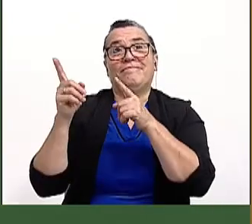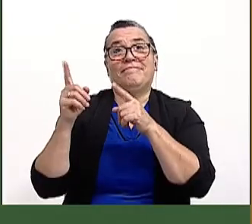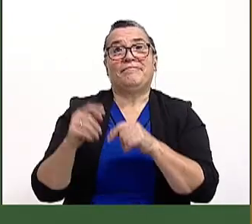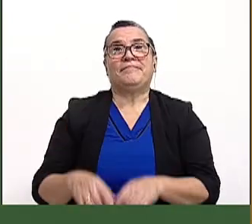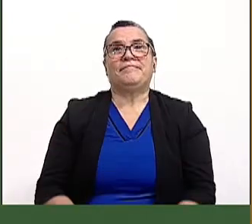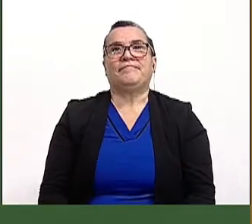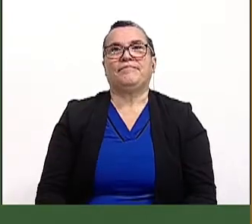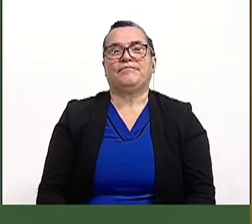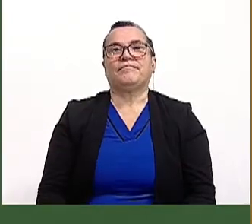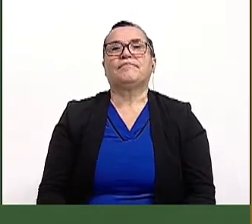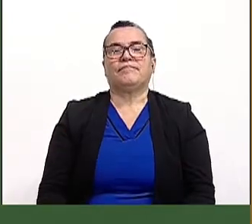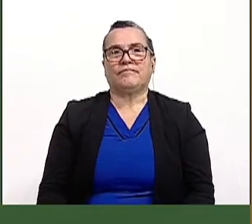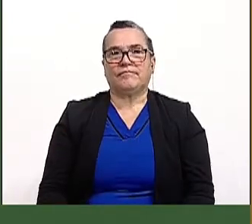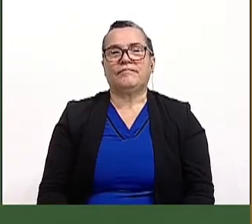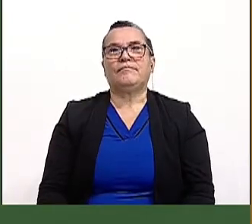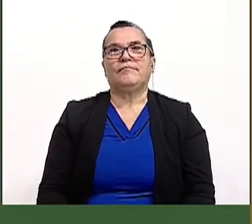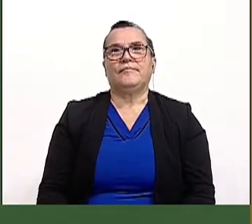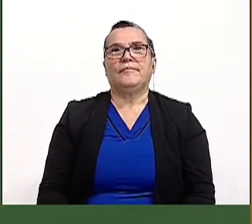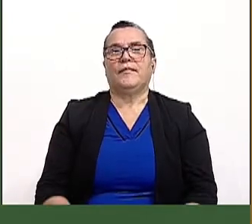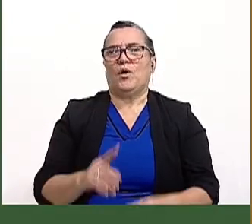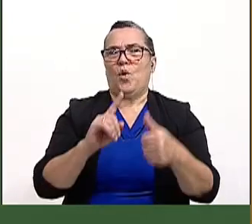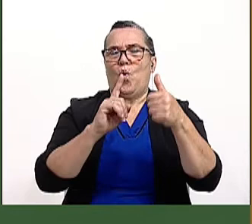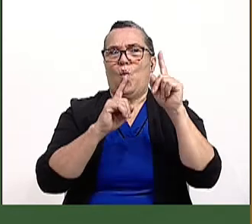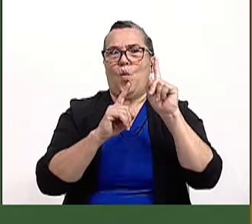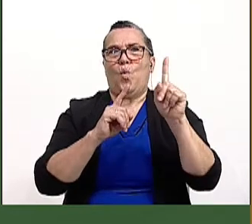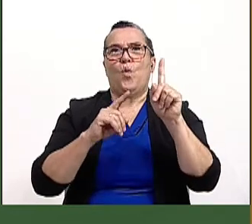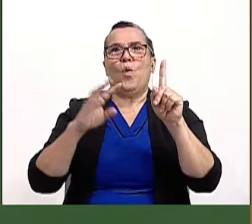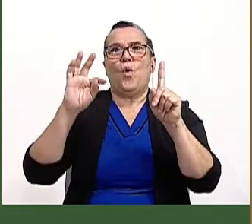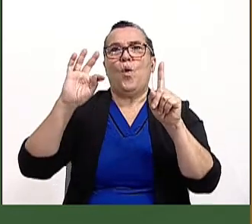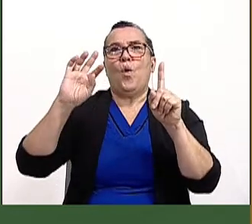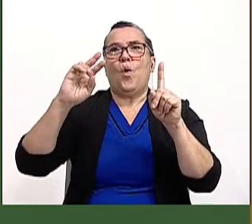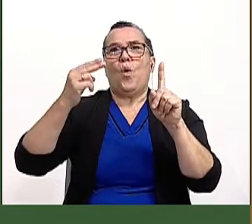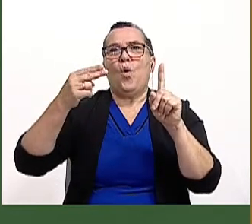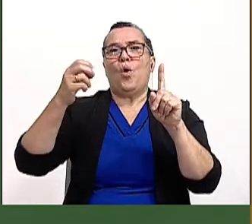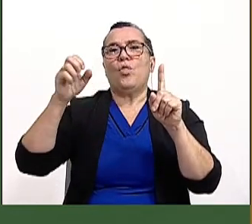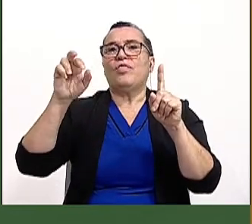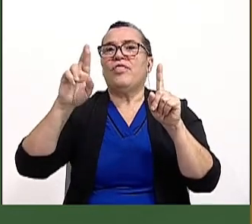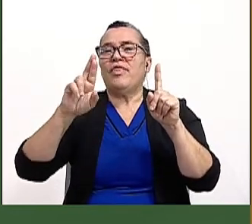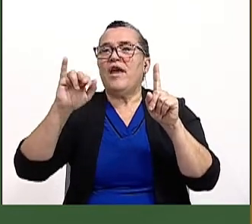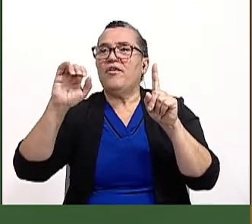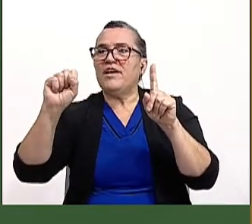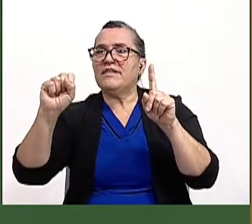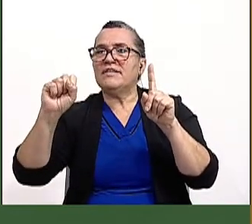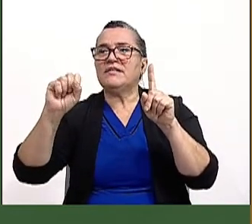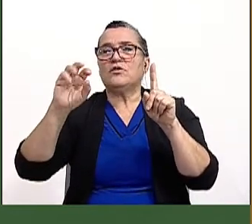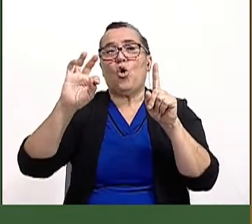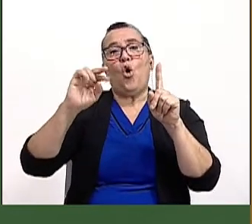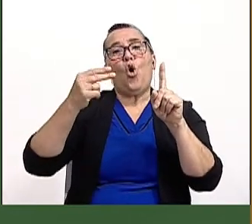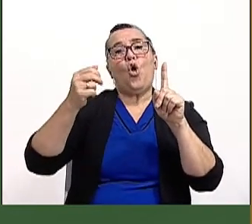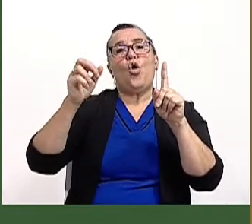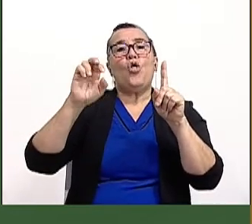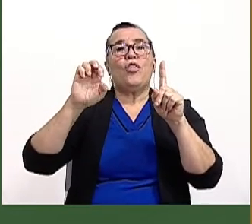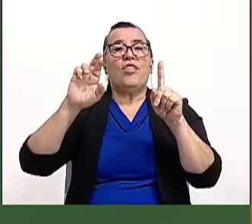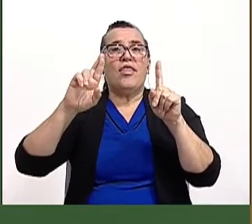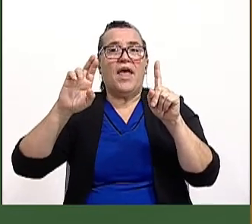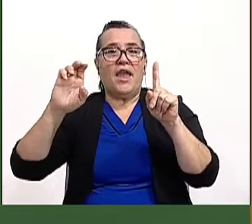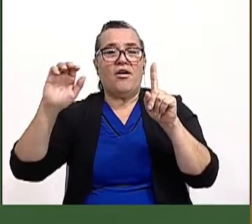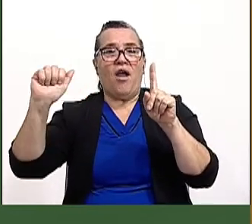Thank you. Okay, very good. Number 1, you can use the expression there is, there